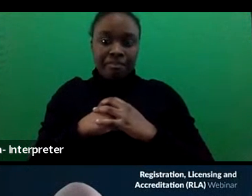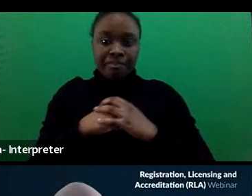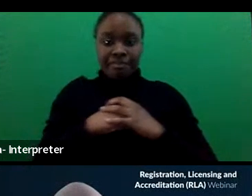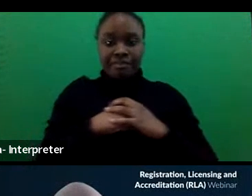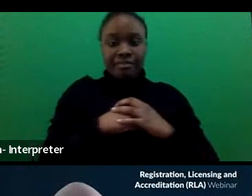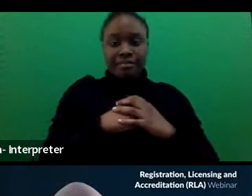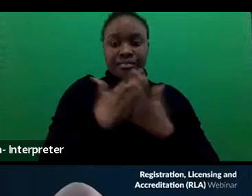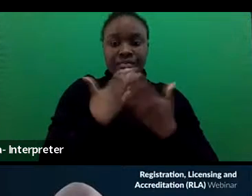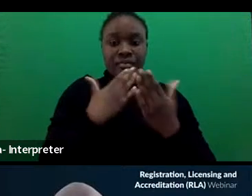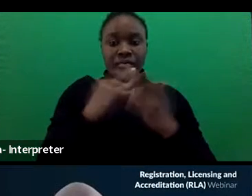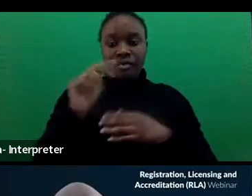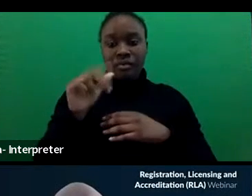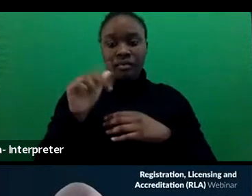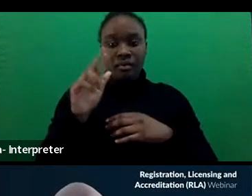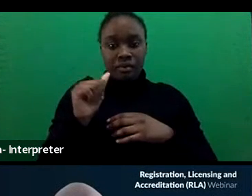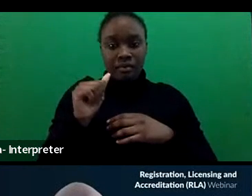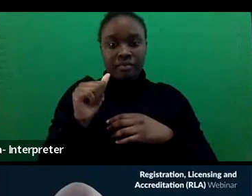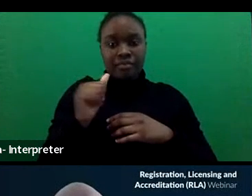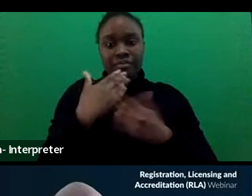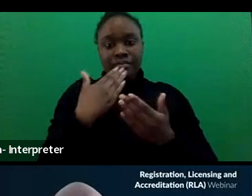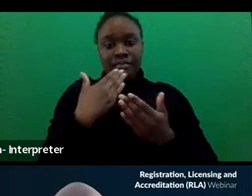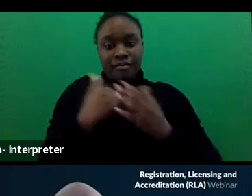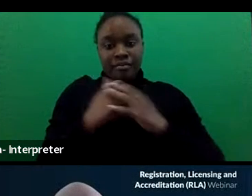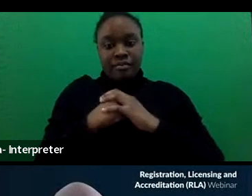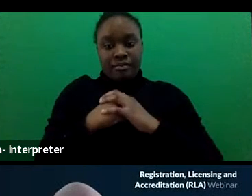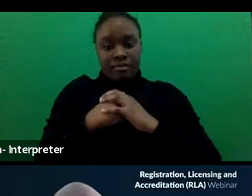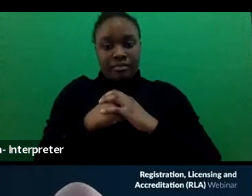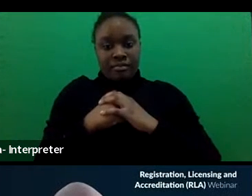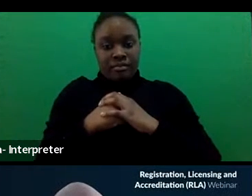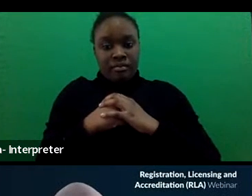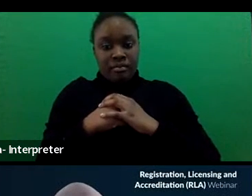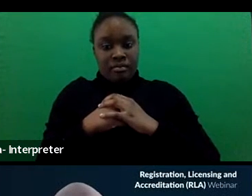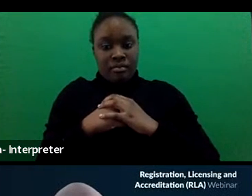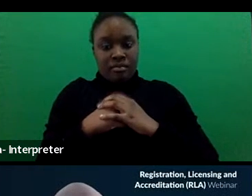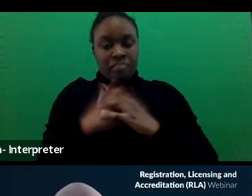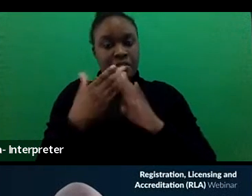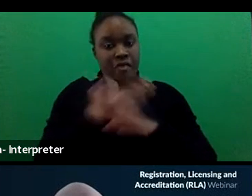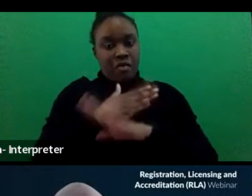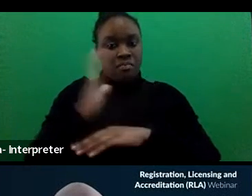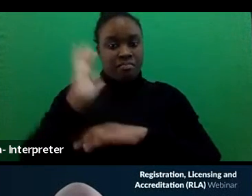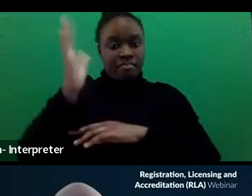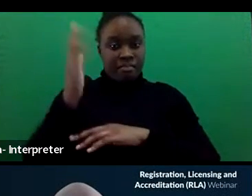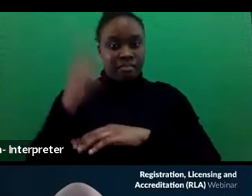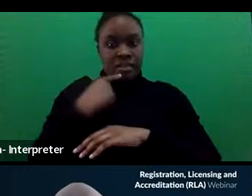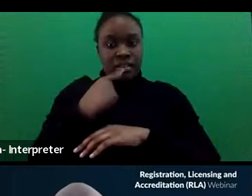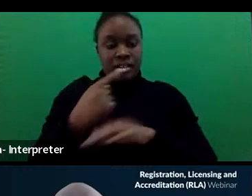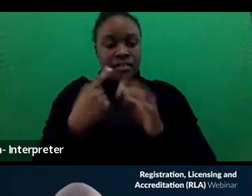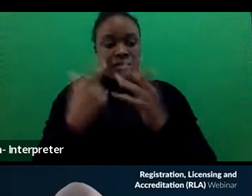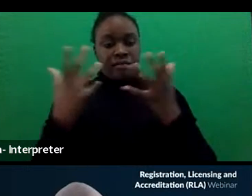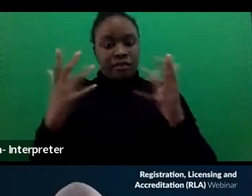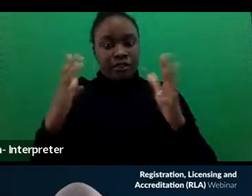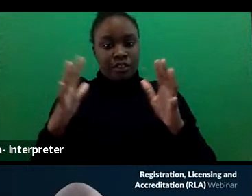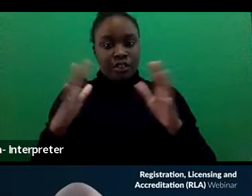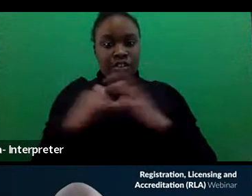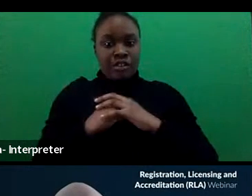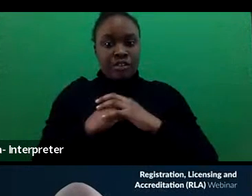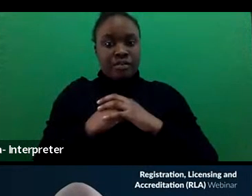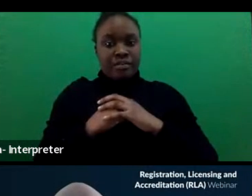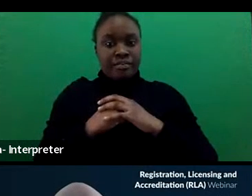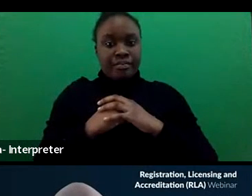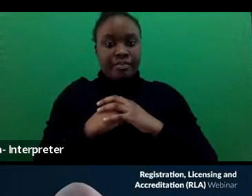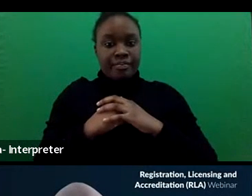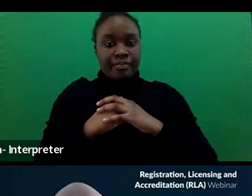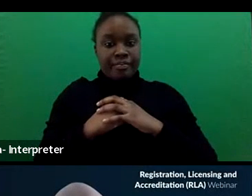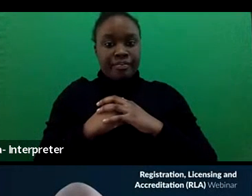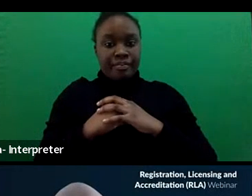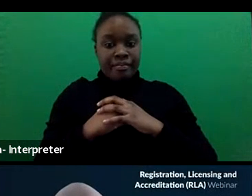Thank you, Nora, for the question. Nora, so as I've indicated in my presentation earlier, the user roles